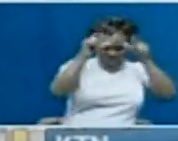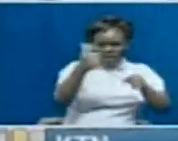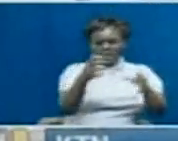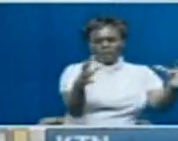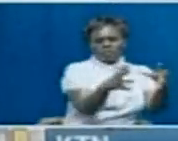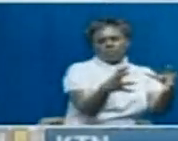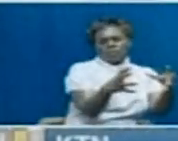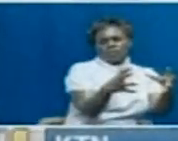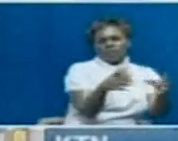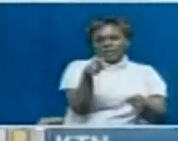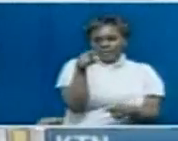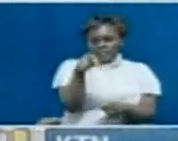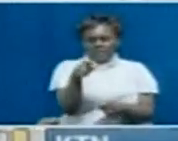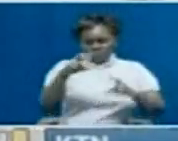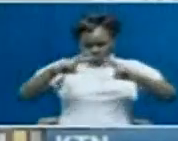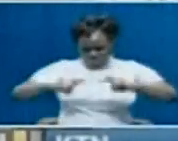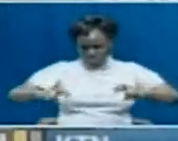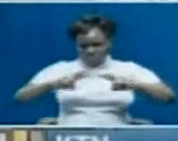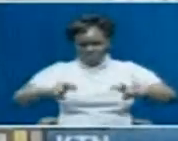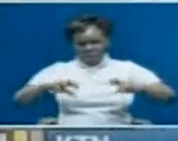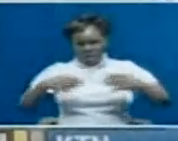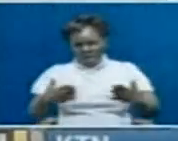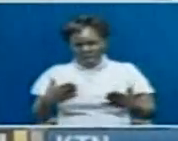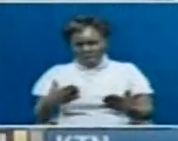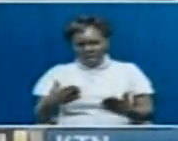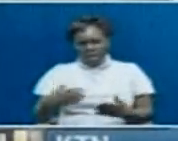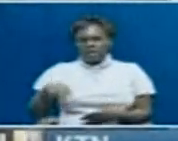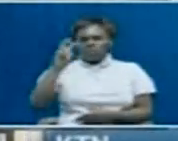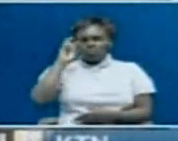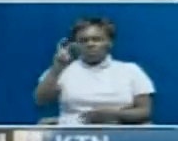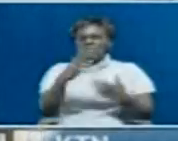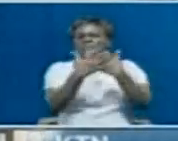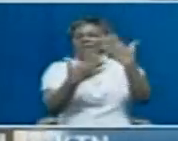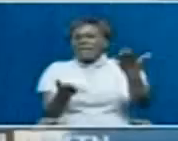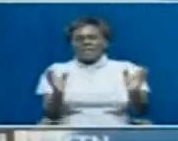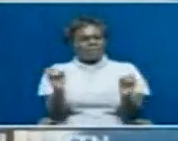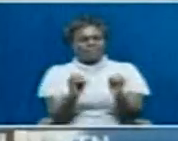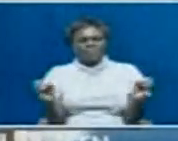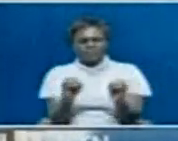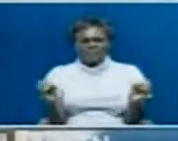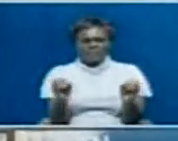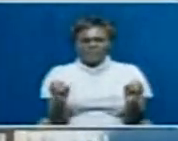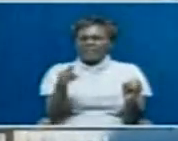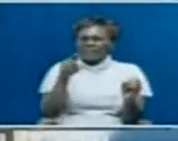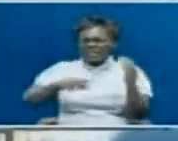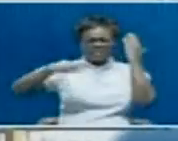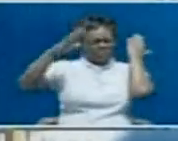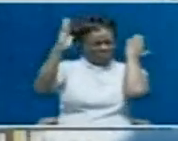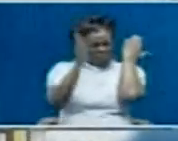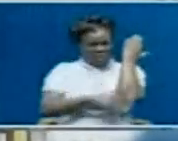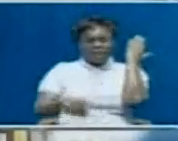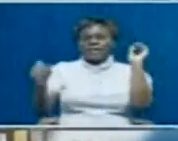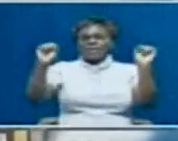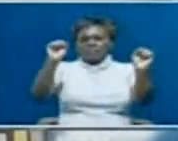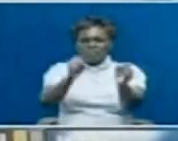other group. And that is what we are investigating. We don't see bloodshed in Isiolo. It's a terrible incident because you